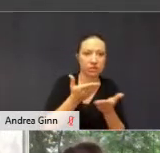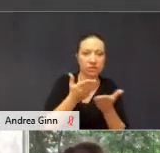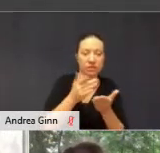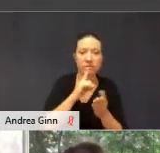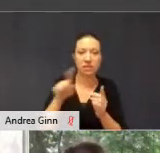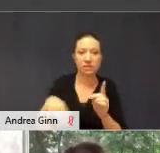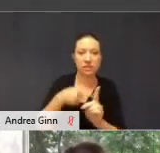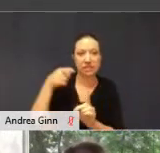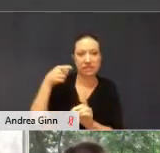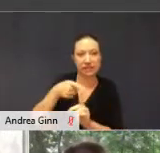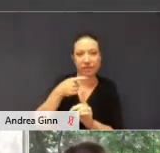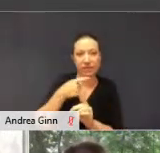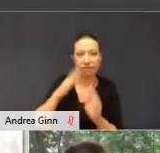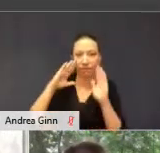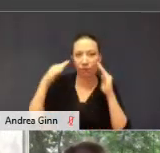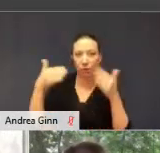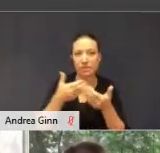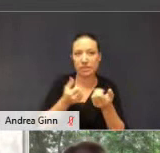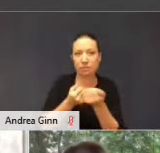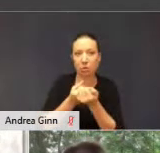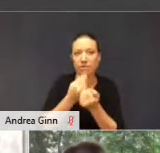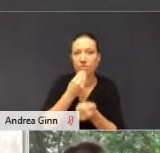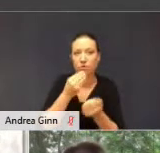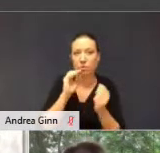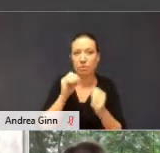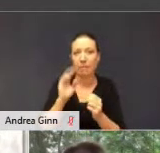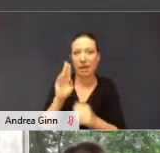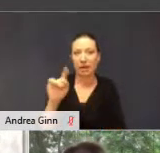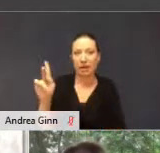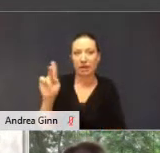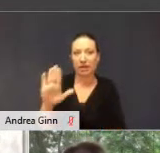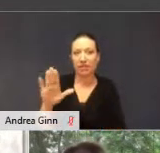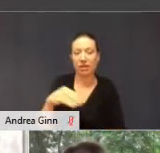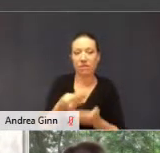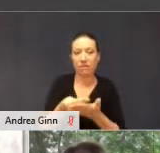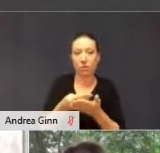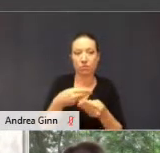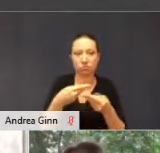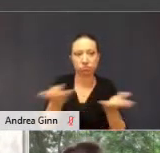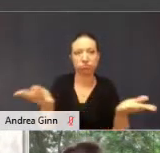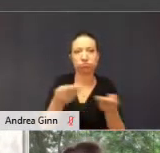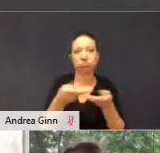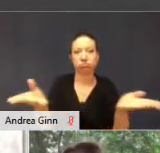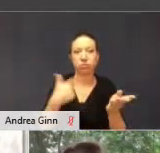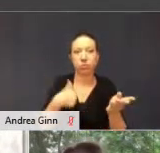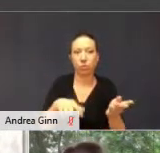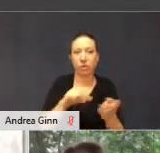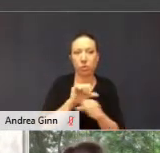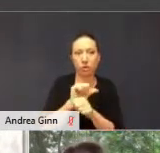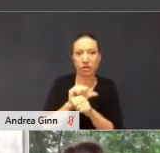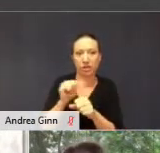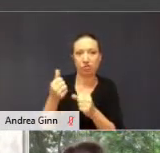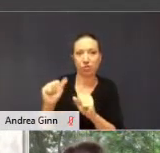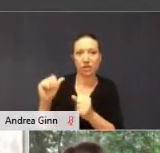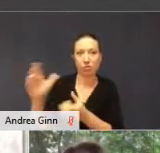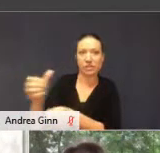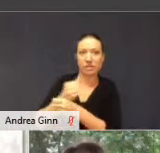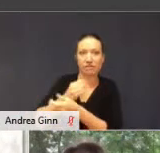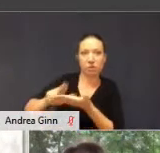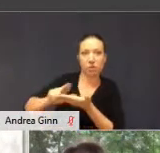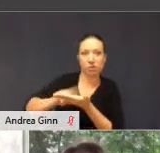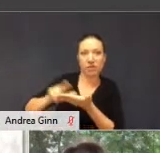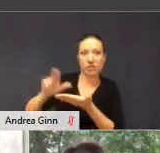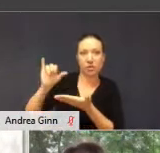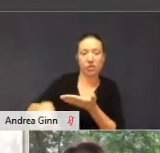food banks and their distribution. We're actively working on inheriting that contract so we can leverage that